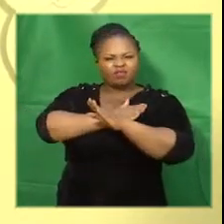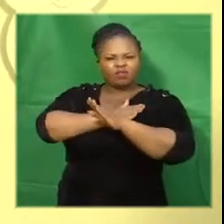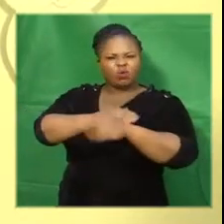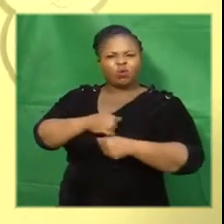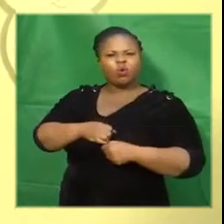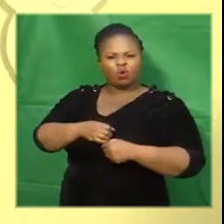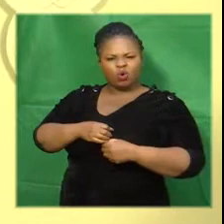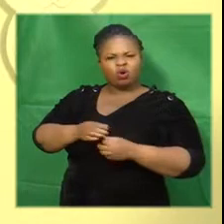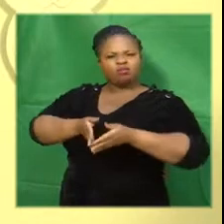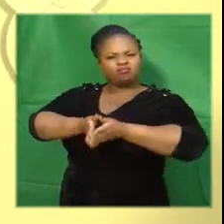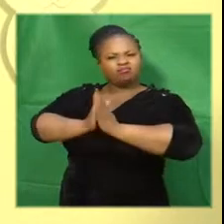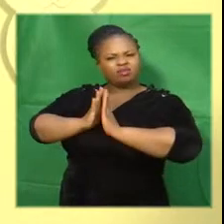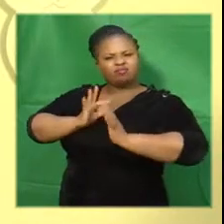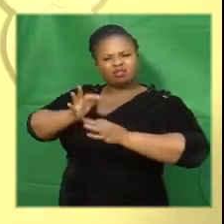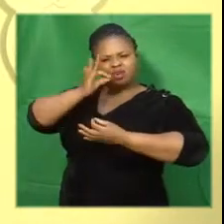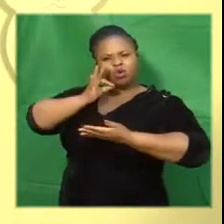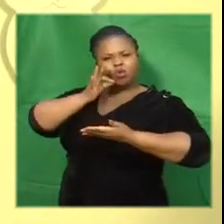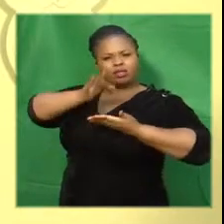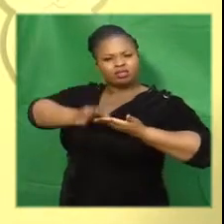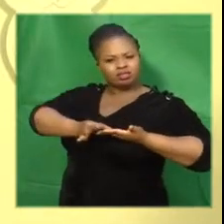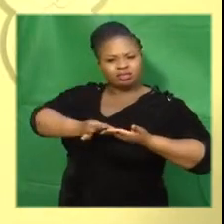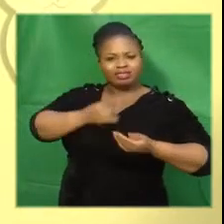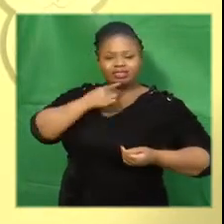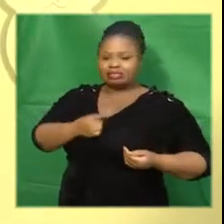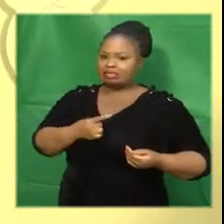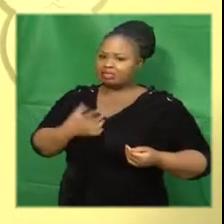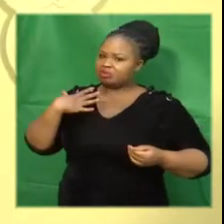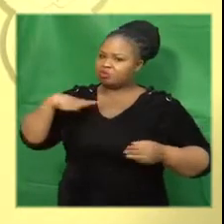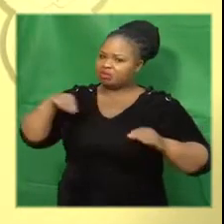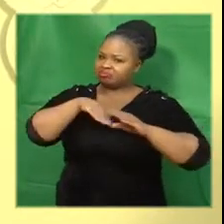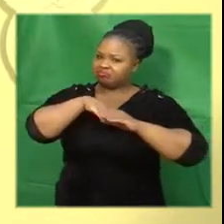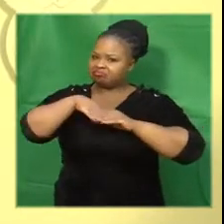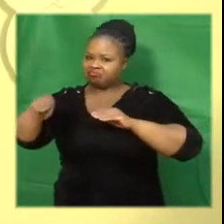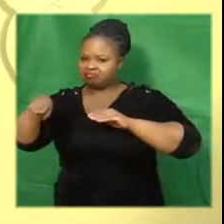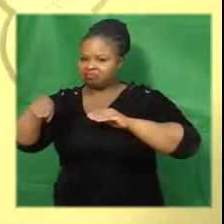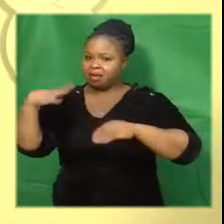to be excused from his position as Minister of Finance.